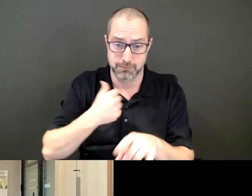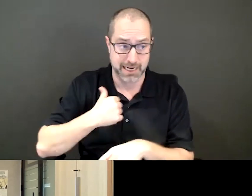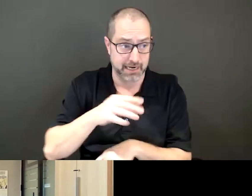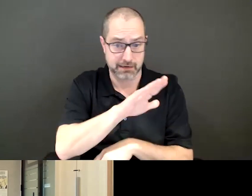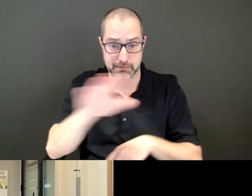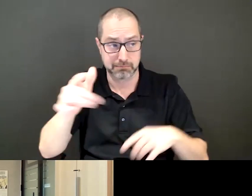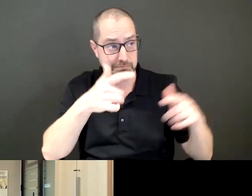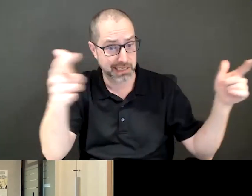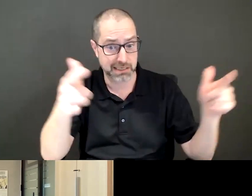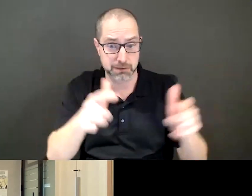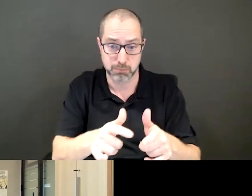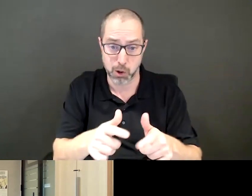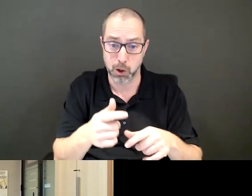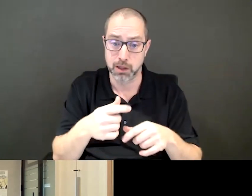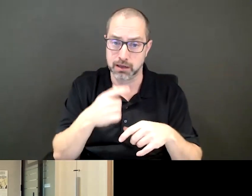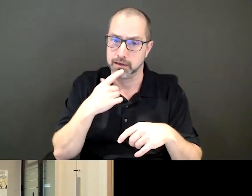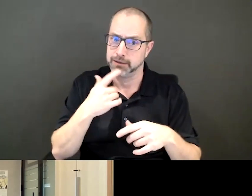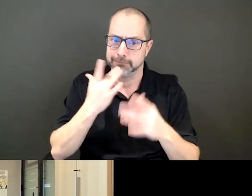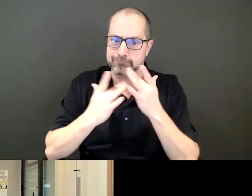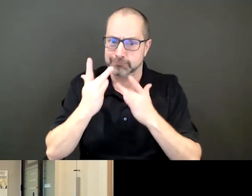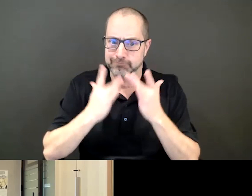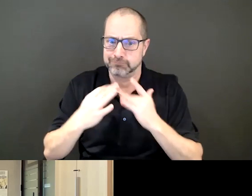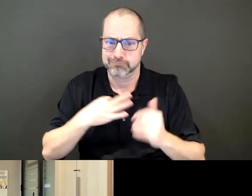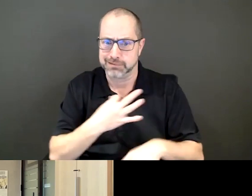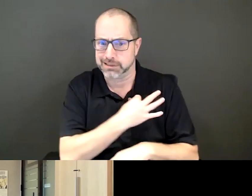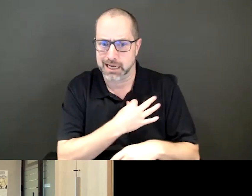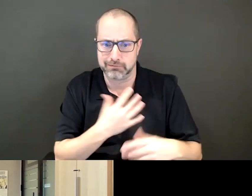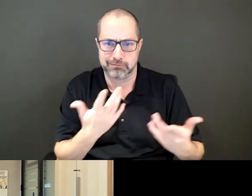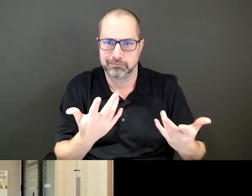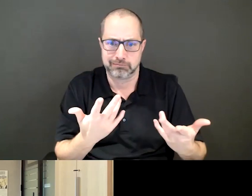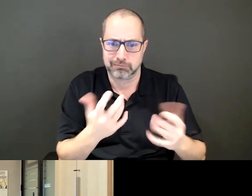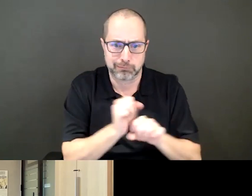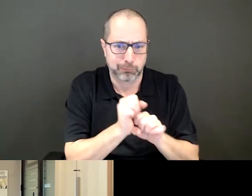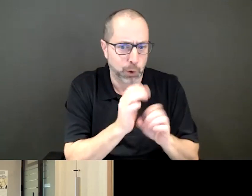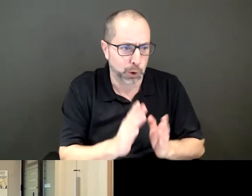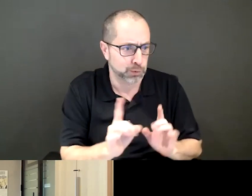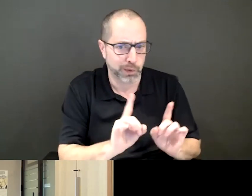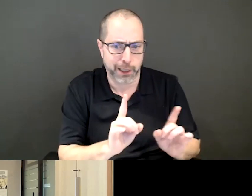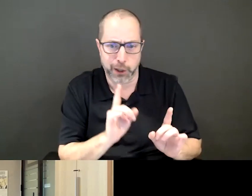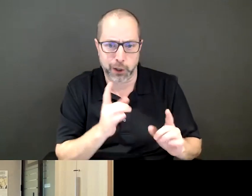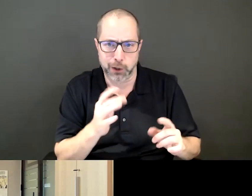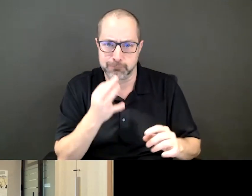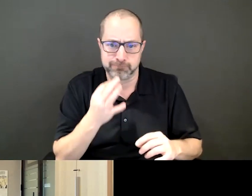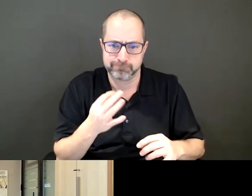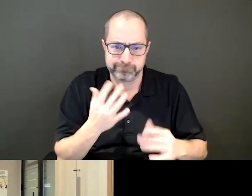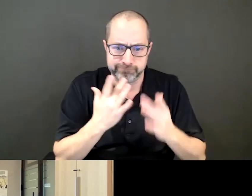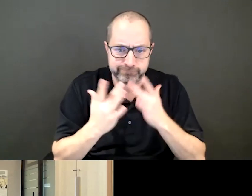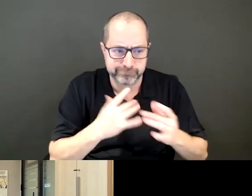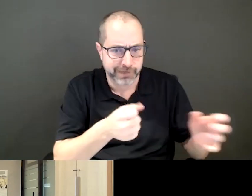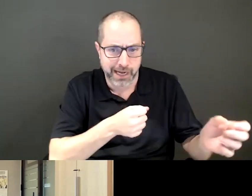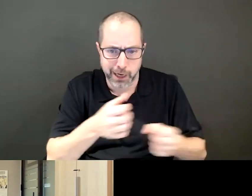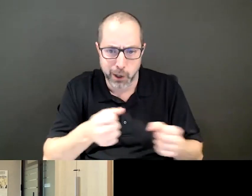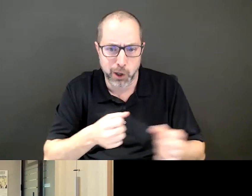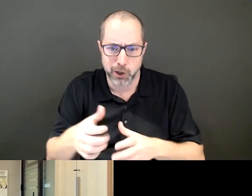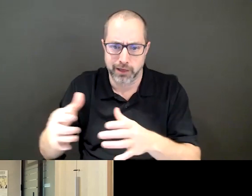sector, are struggling with labor challenges. It's a combination of a shortage of the labor force and recruitment and retention of